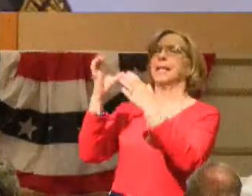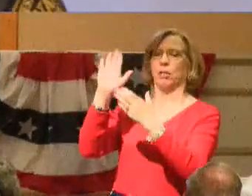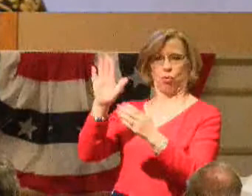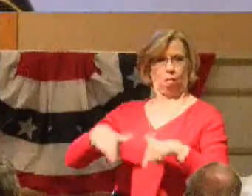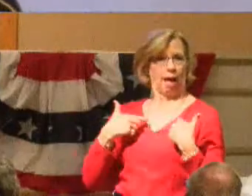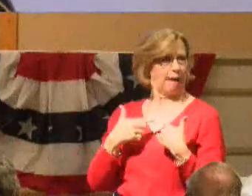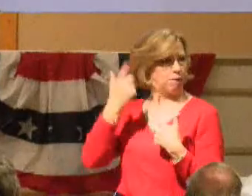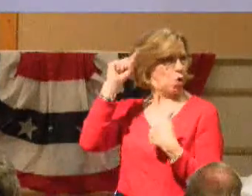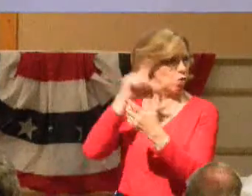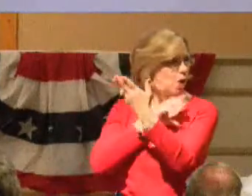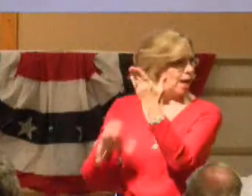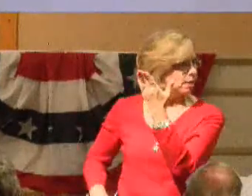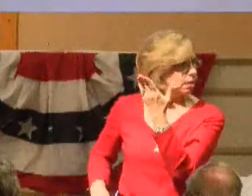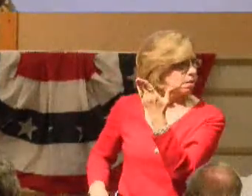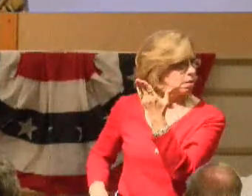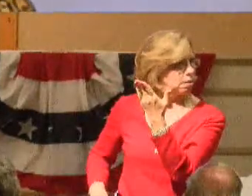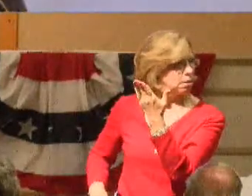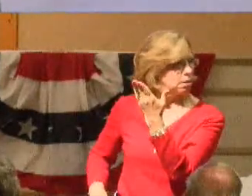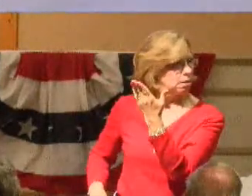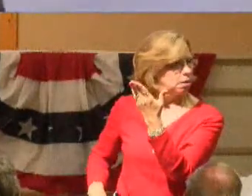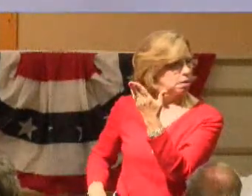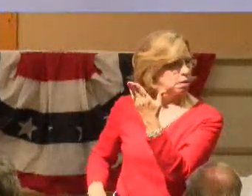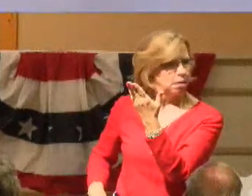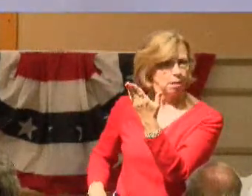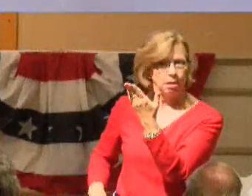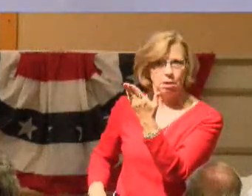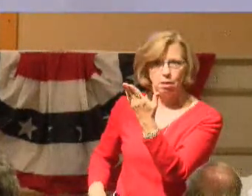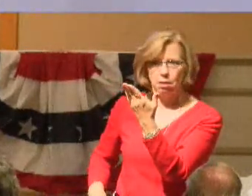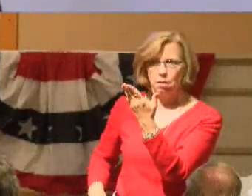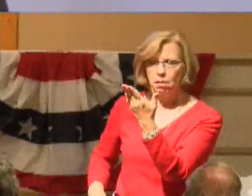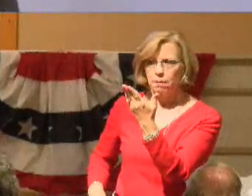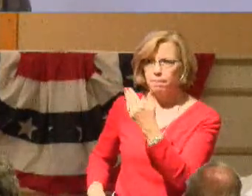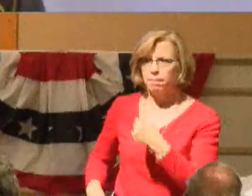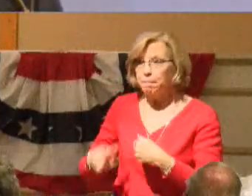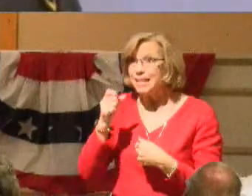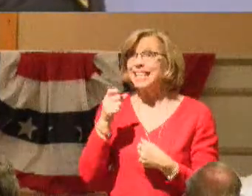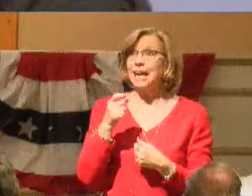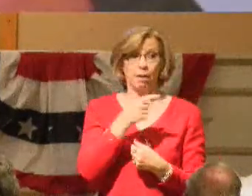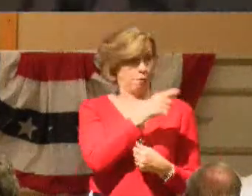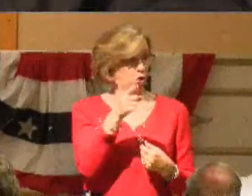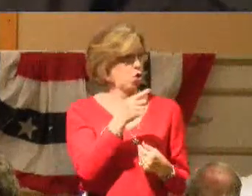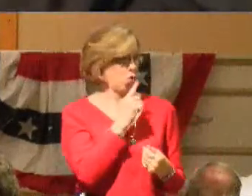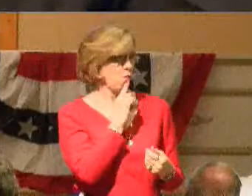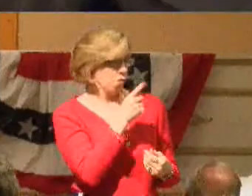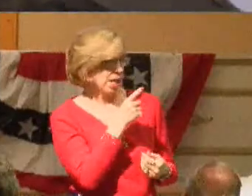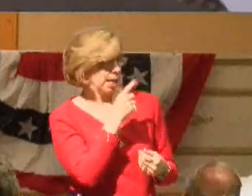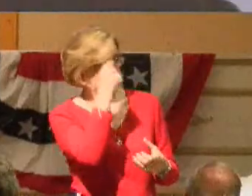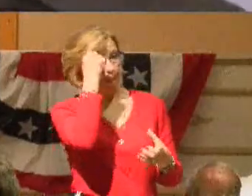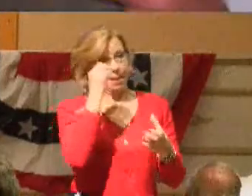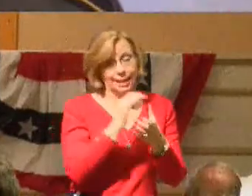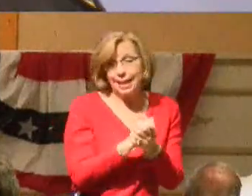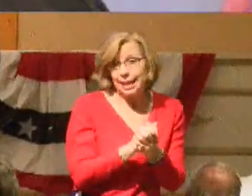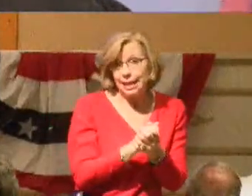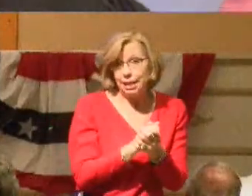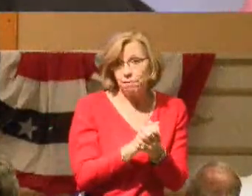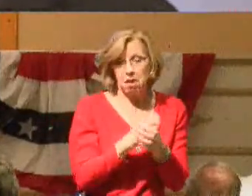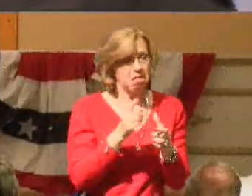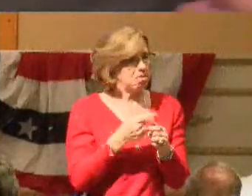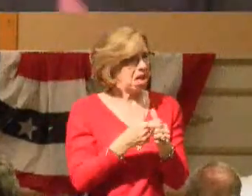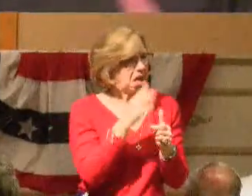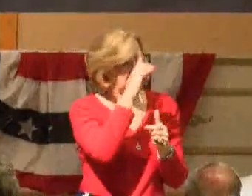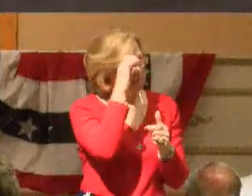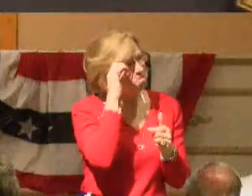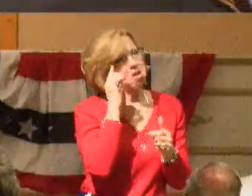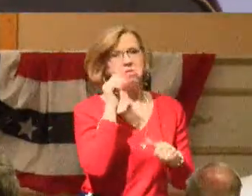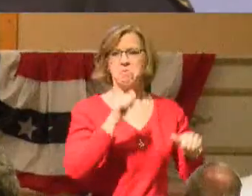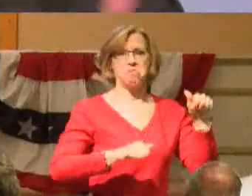not really, unless if he doesn't want to commit his life to Christ. For if he really believed, he would, beyond all questions,